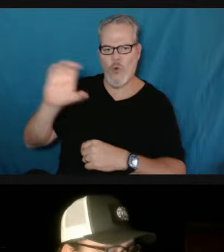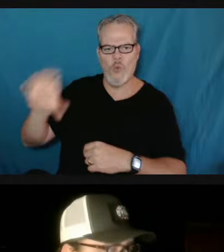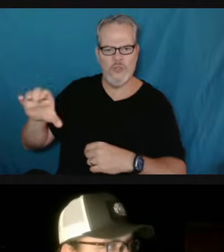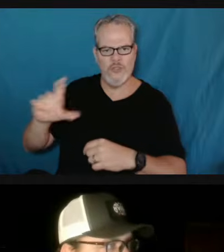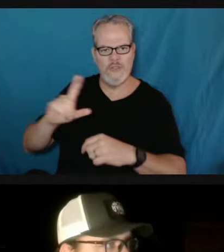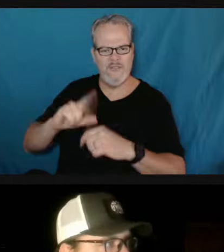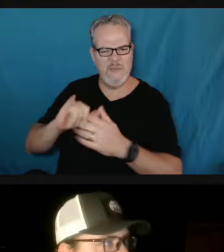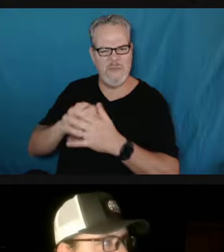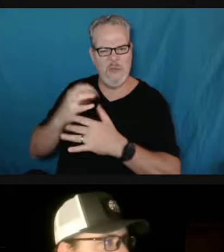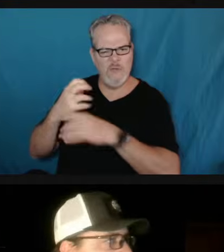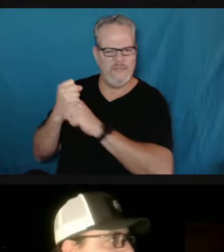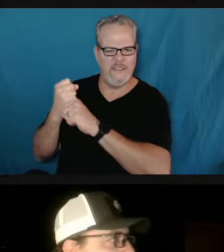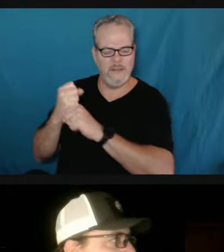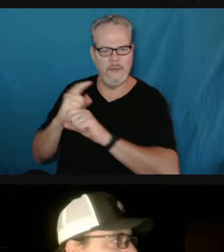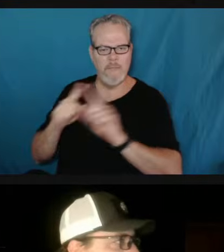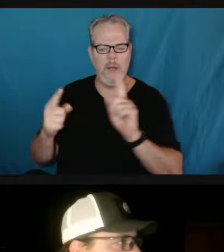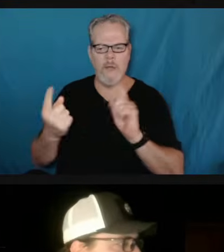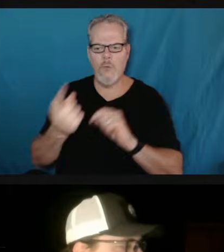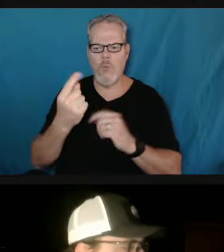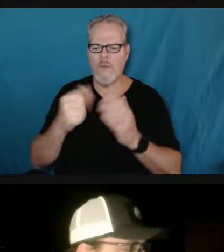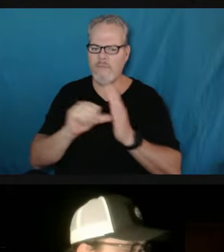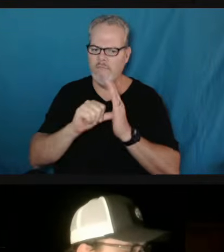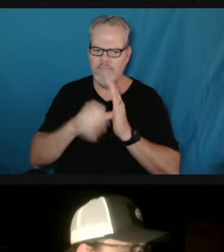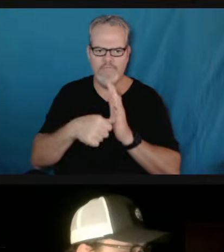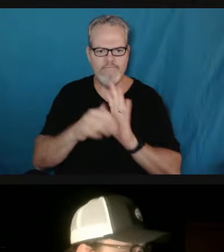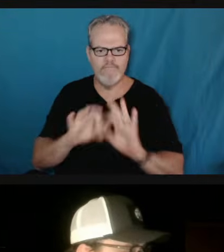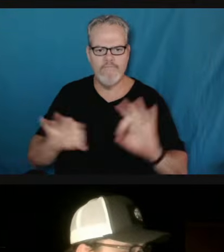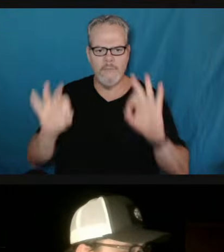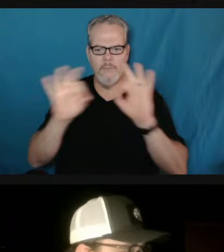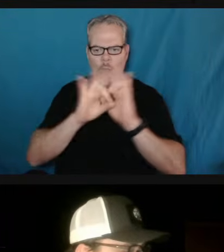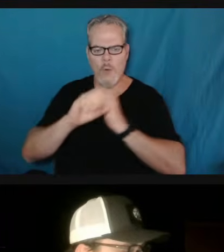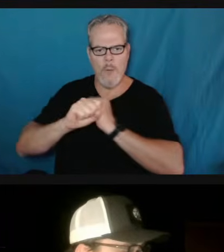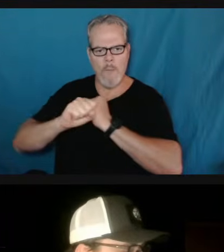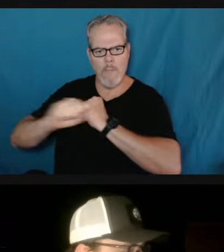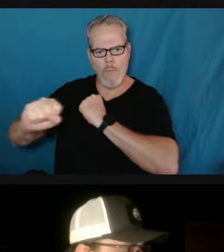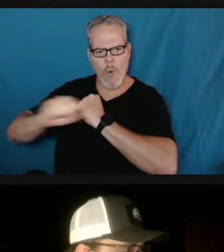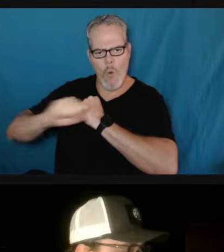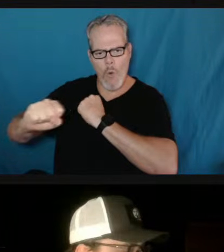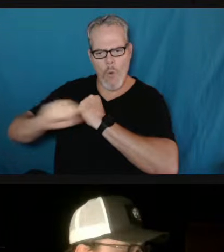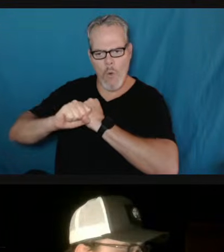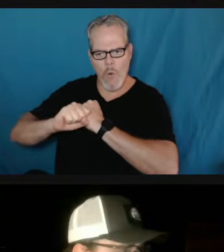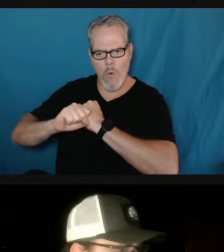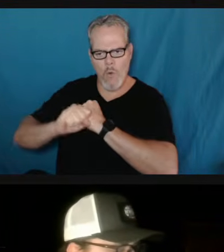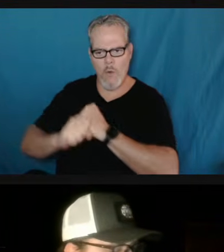to promote... Oh, let me get that full screened.